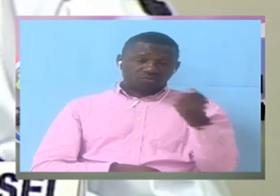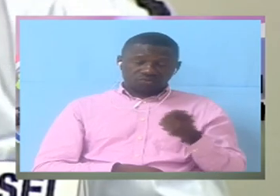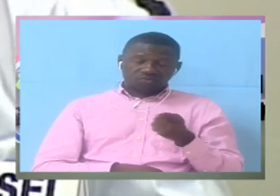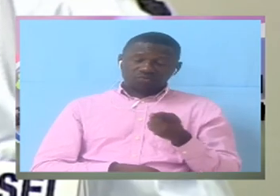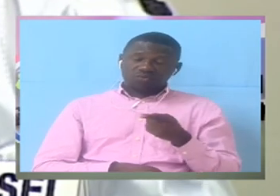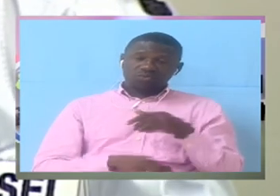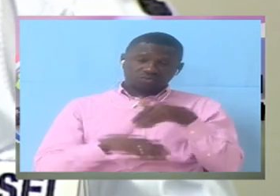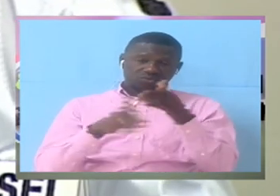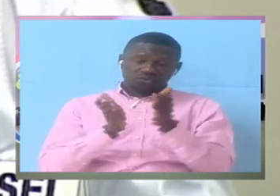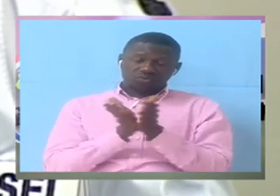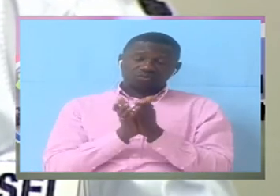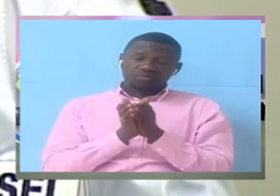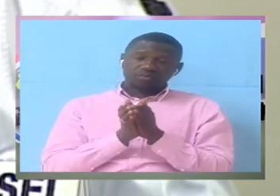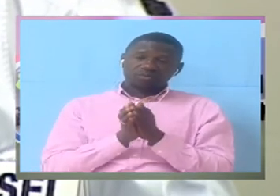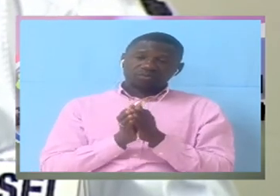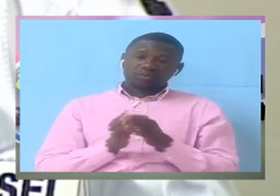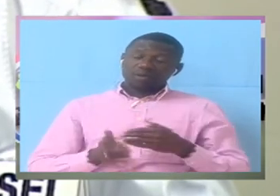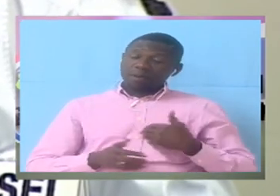battle-hardened Gambian